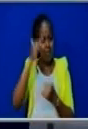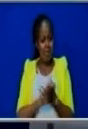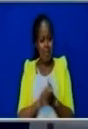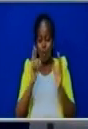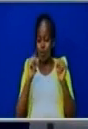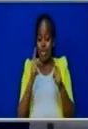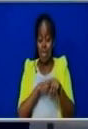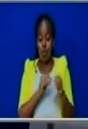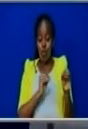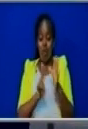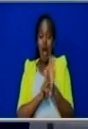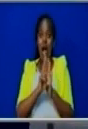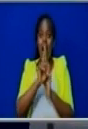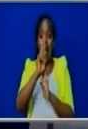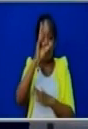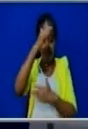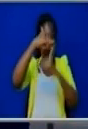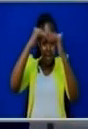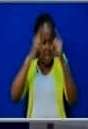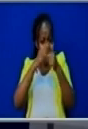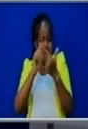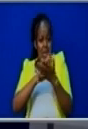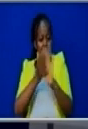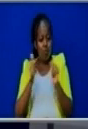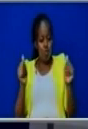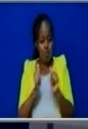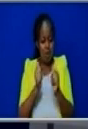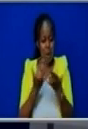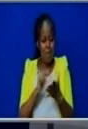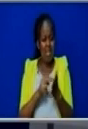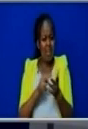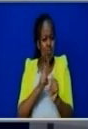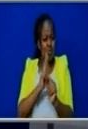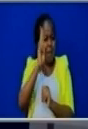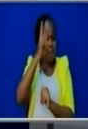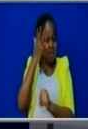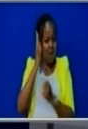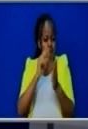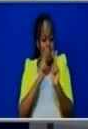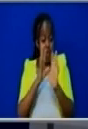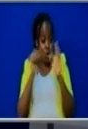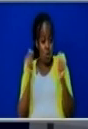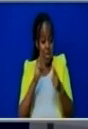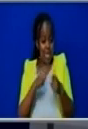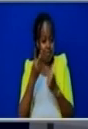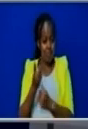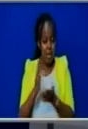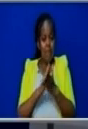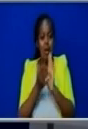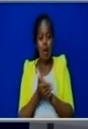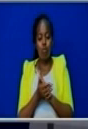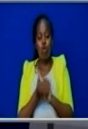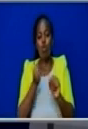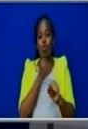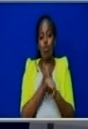it becomes hotter and hotter. Yes. Yes. So up there it's colder. So this vapor condenses into the solid. Then when